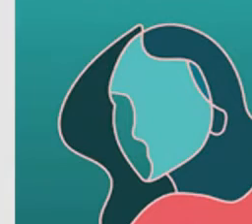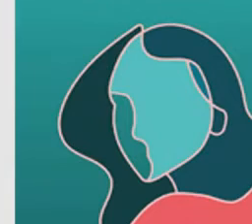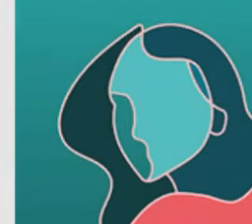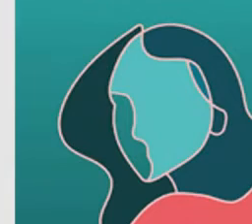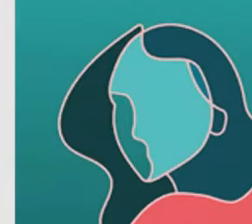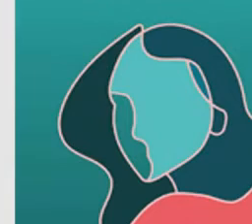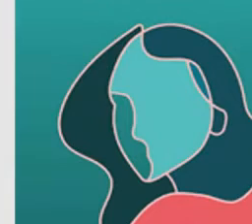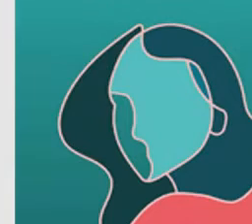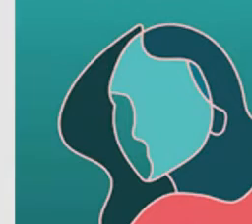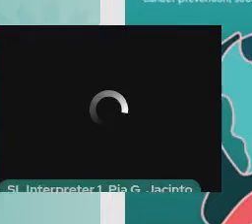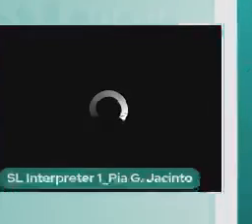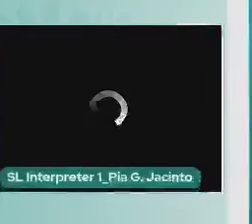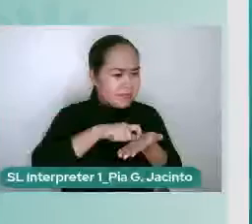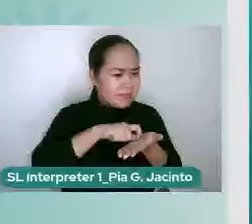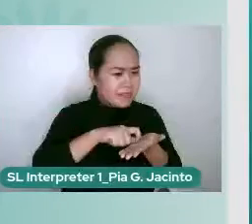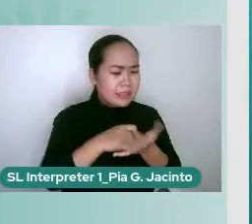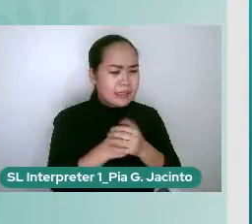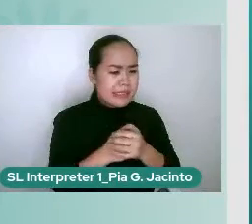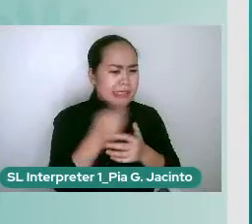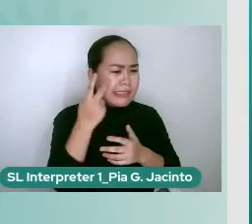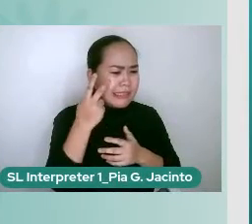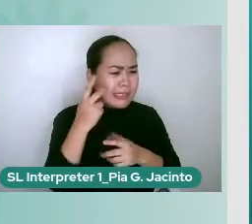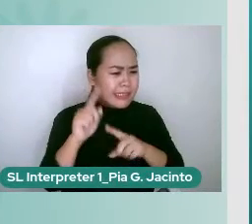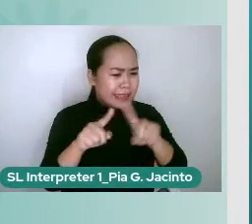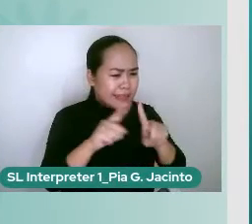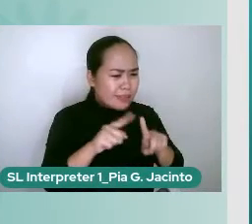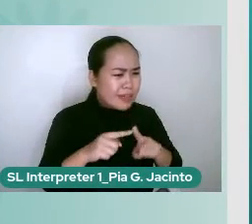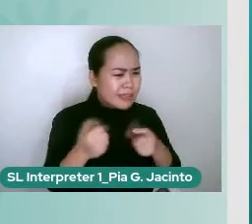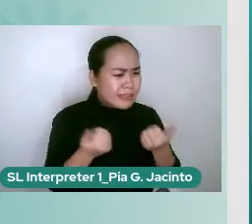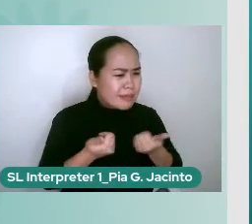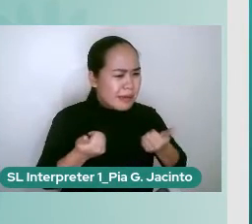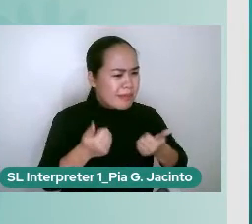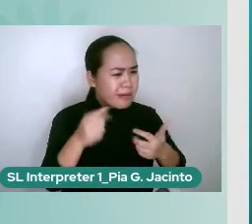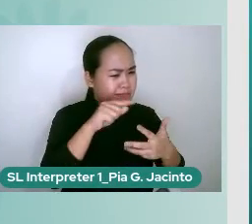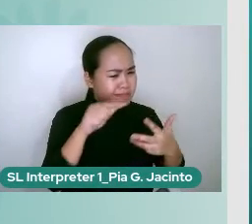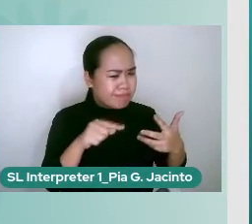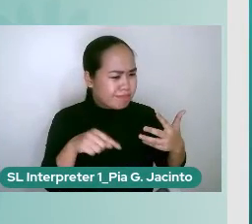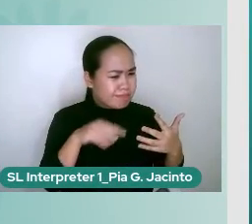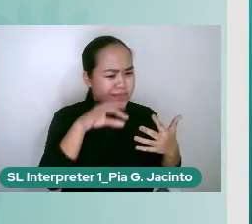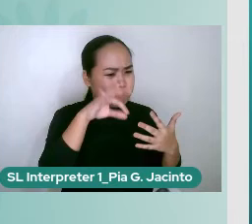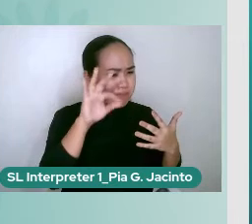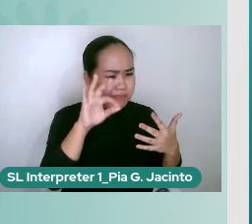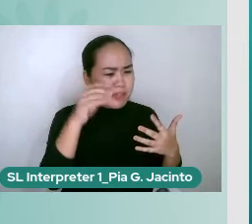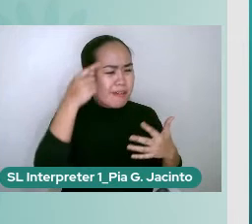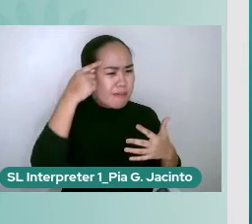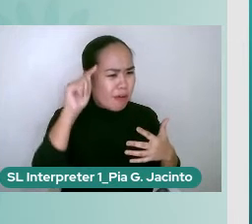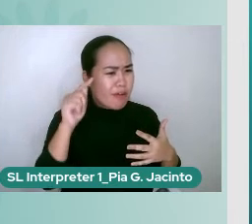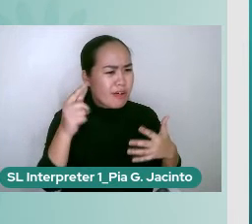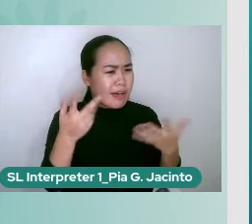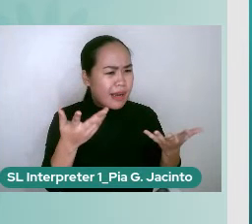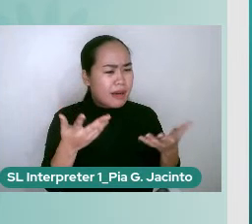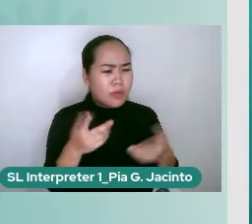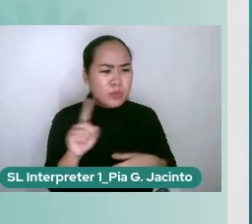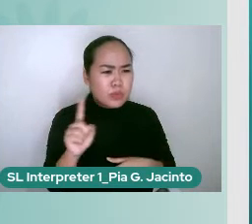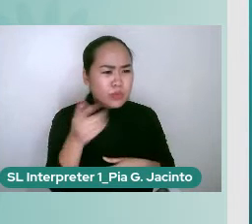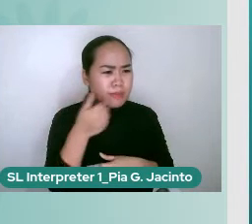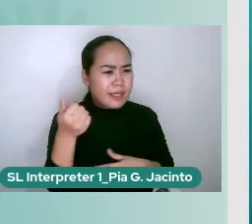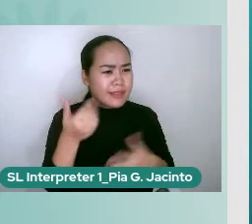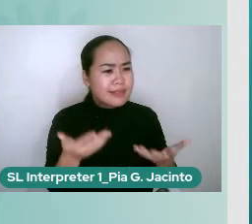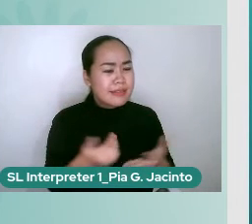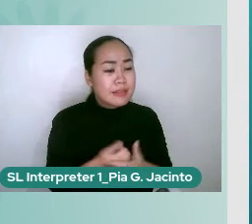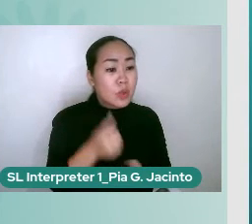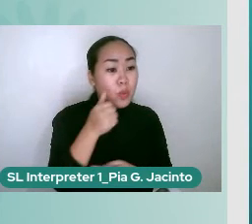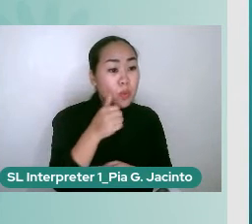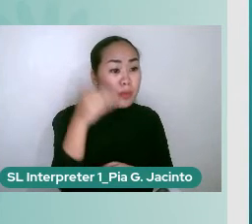are encouraged to look at the options available and select the right options for a particular setting. For women living with